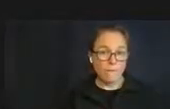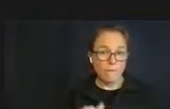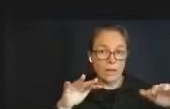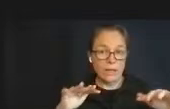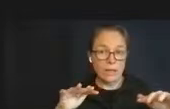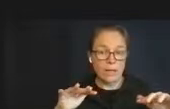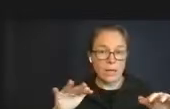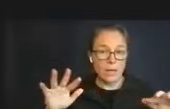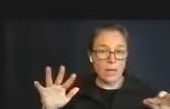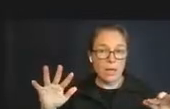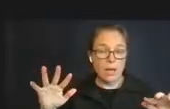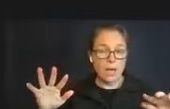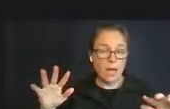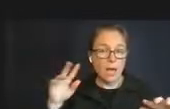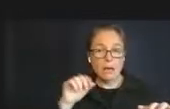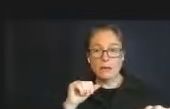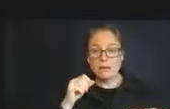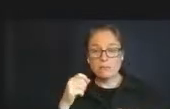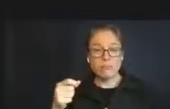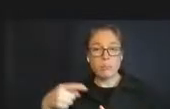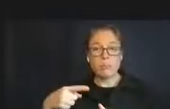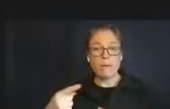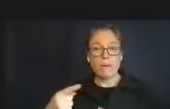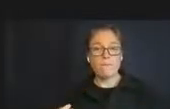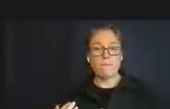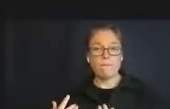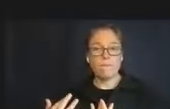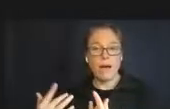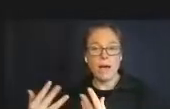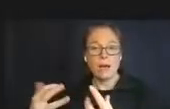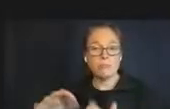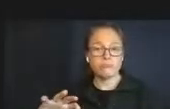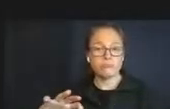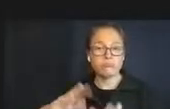may be disruptive to people's travel